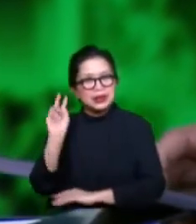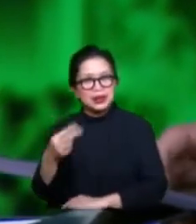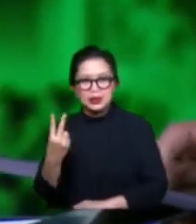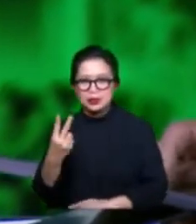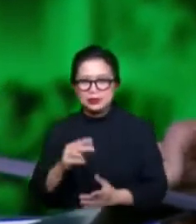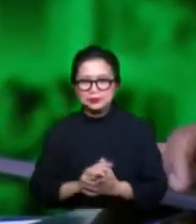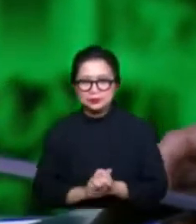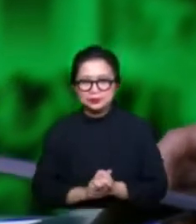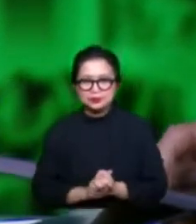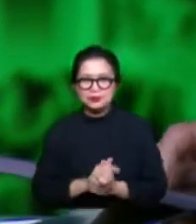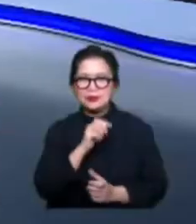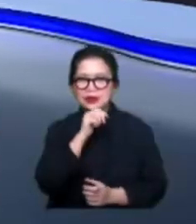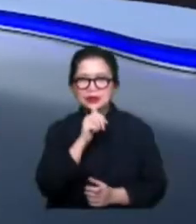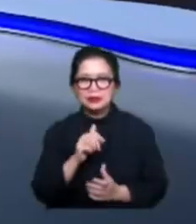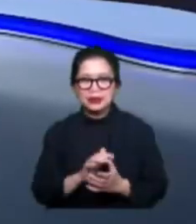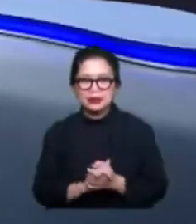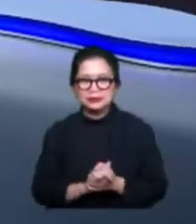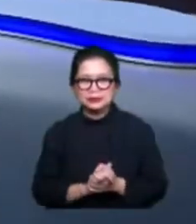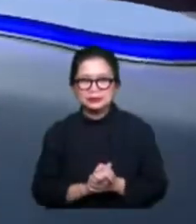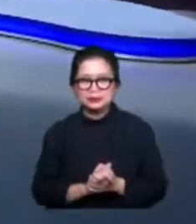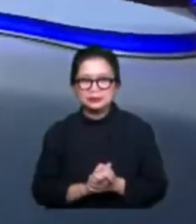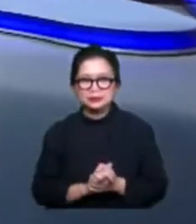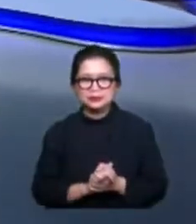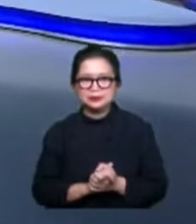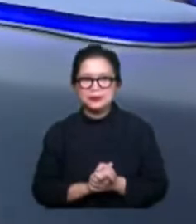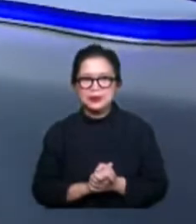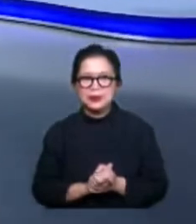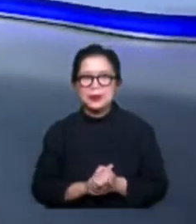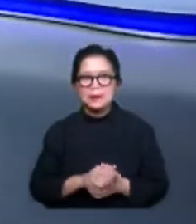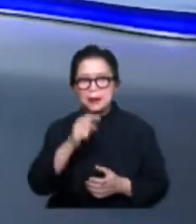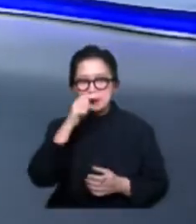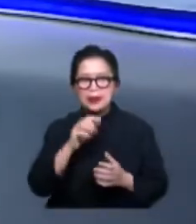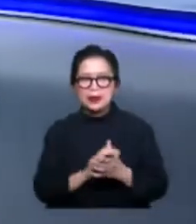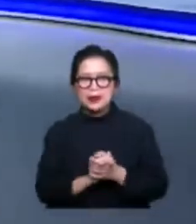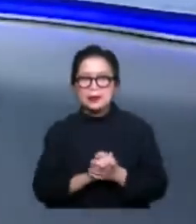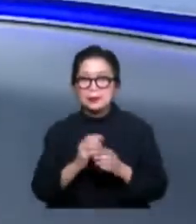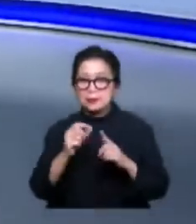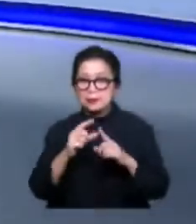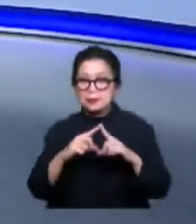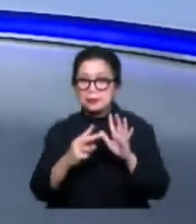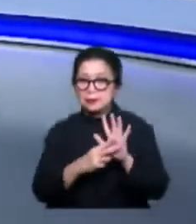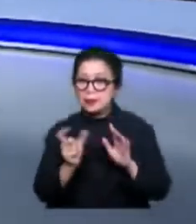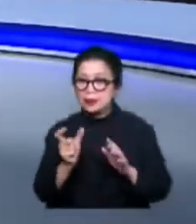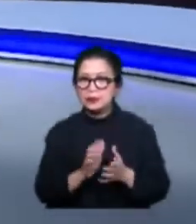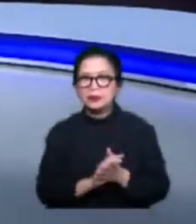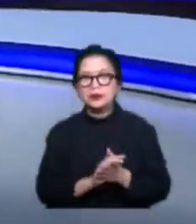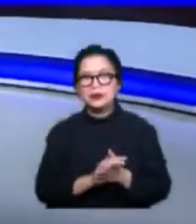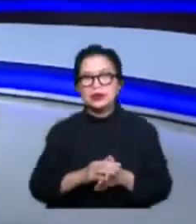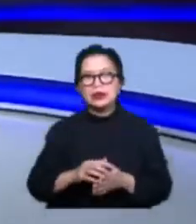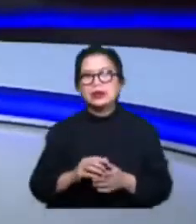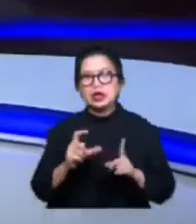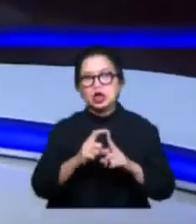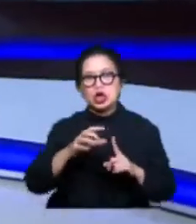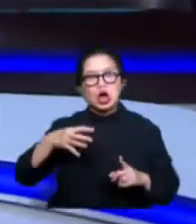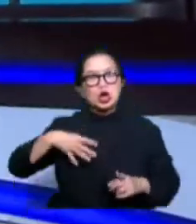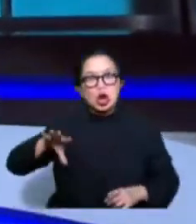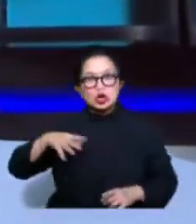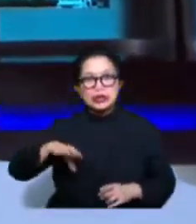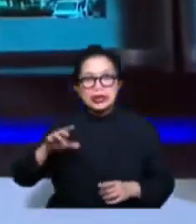Pandu Riono, Epidemiologist, lecturer at Faculty of Public Health, University of Indonesia. Good morning, Mr.